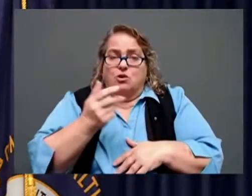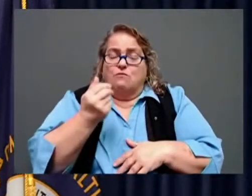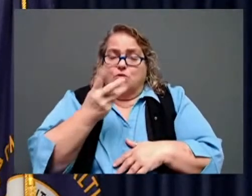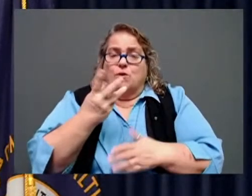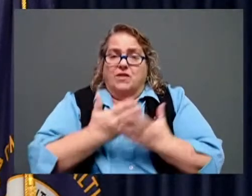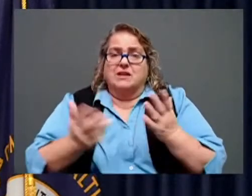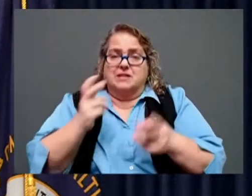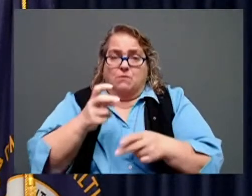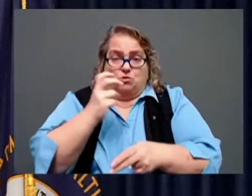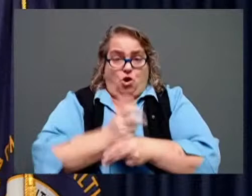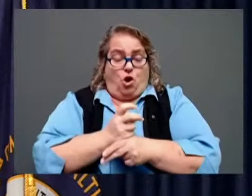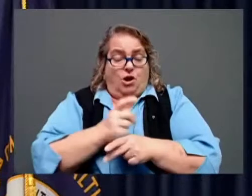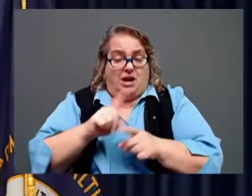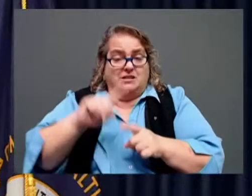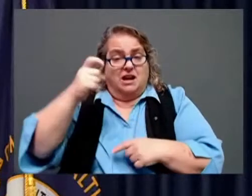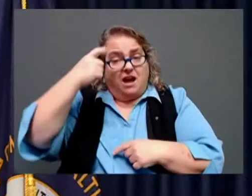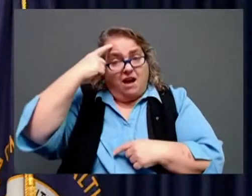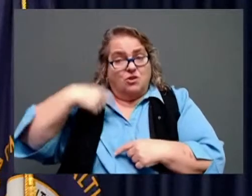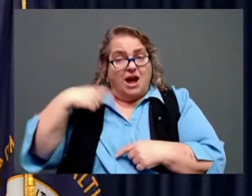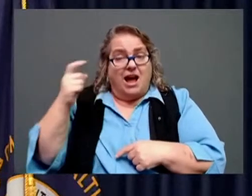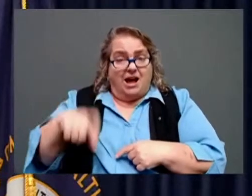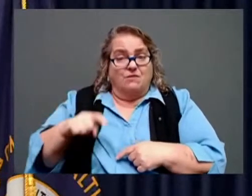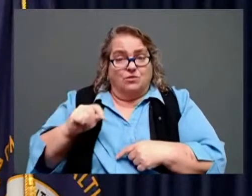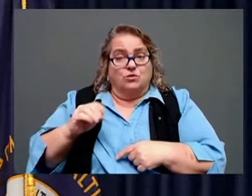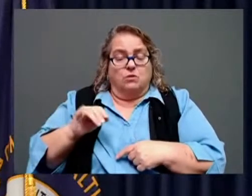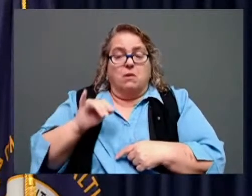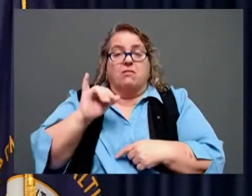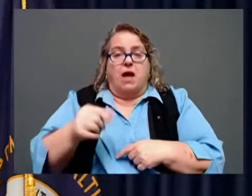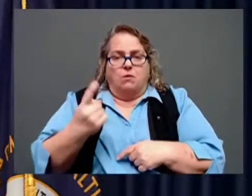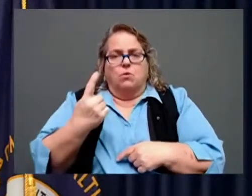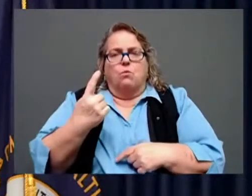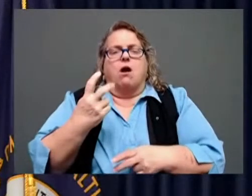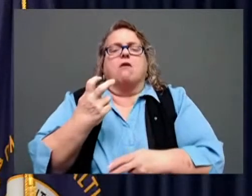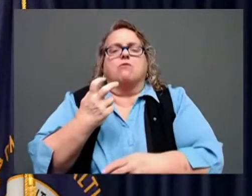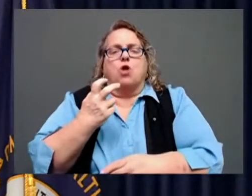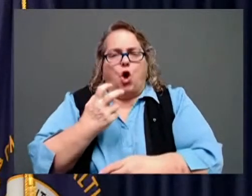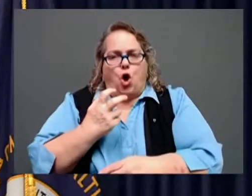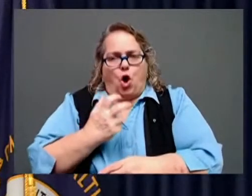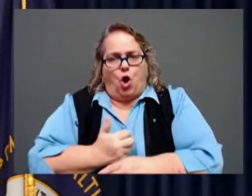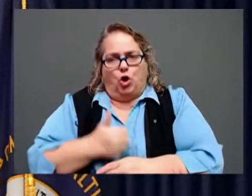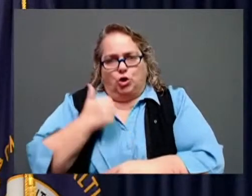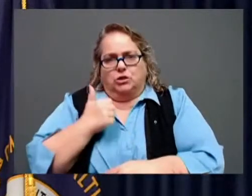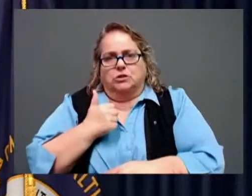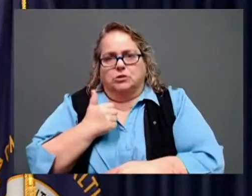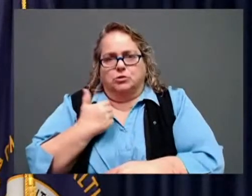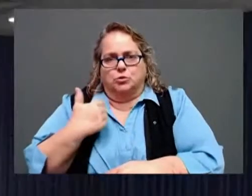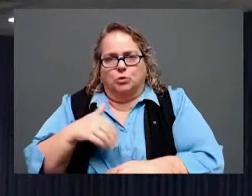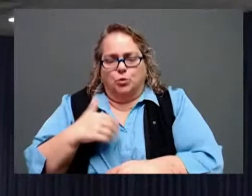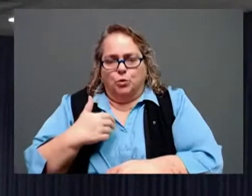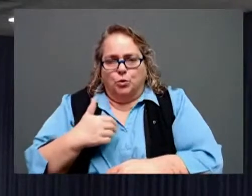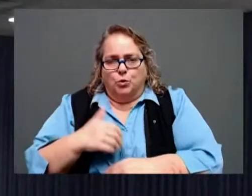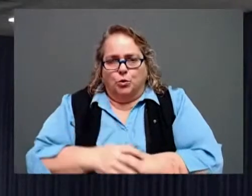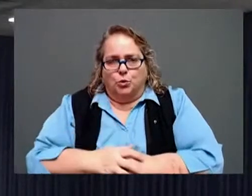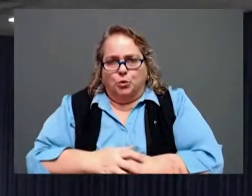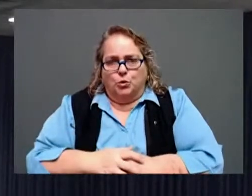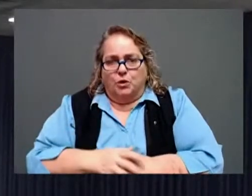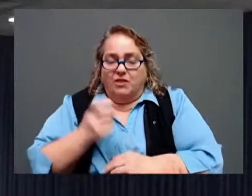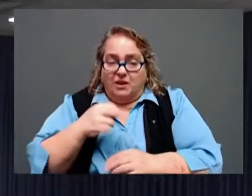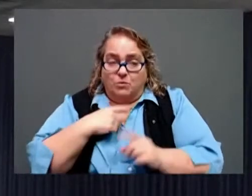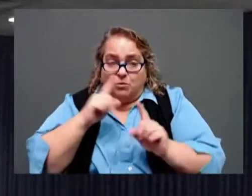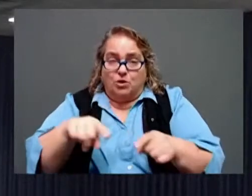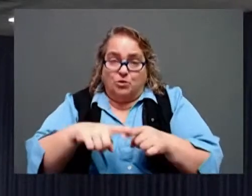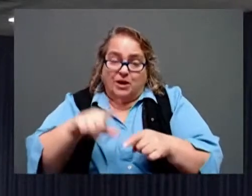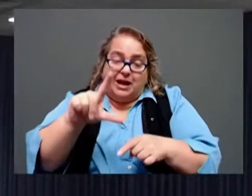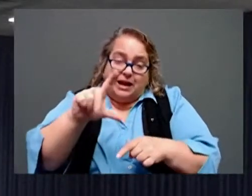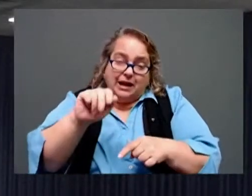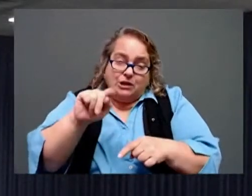certainly one of the hardest. And then we headed up to Letcher County, where Letcher was one of